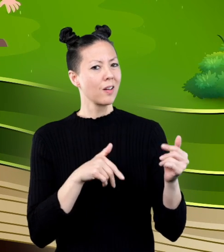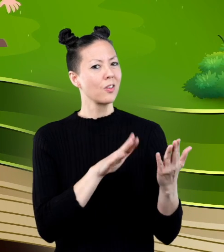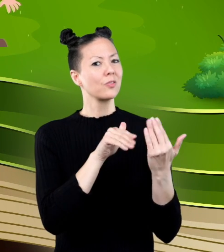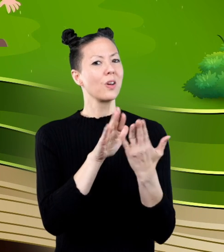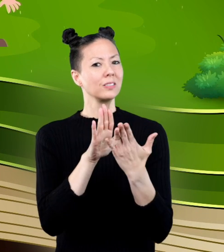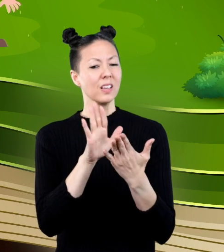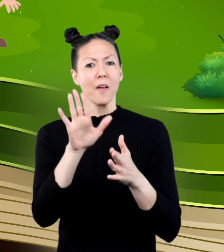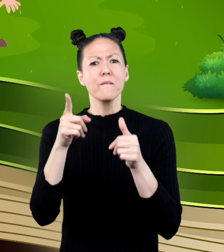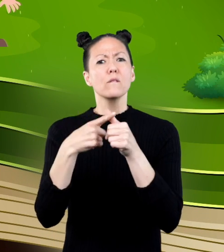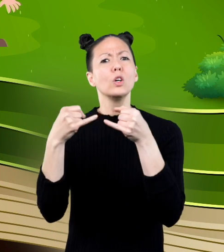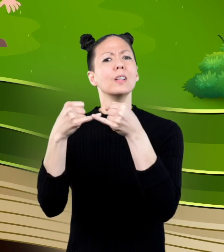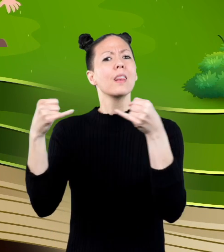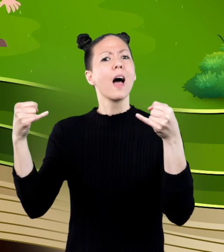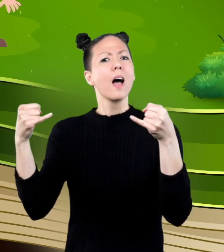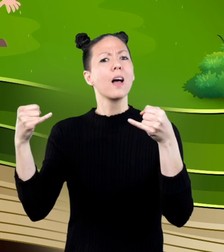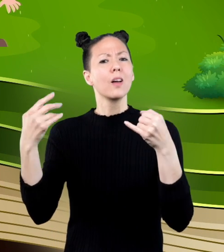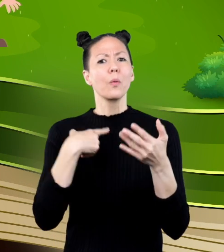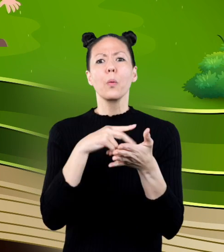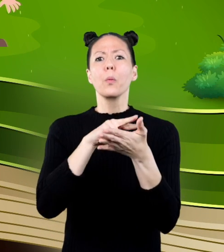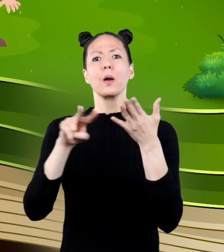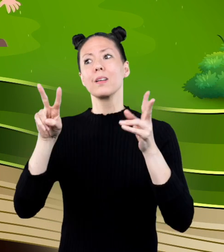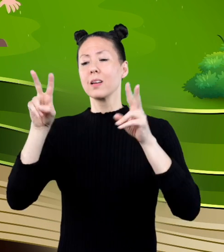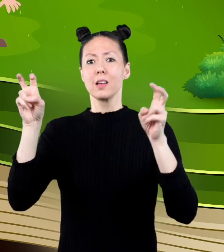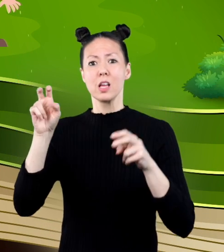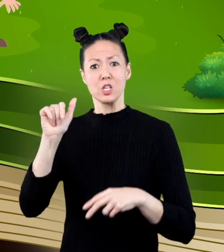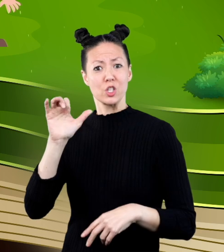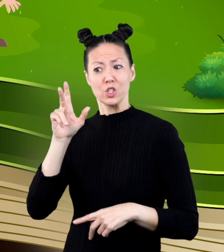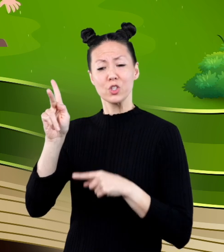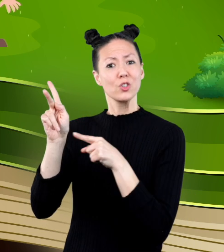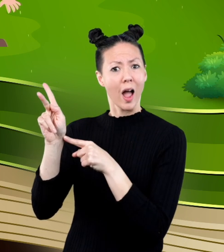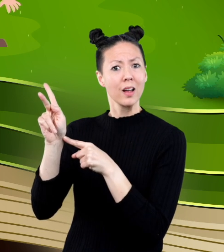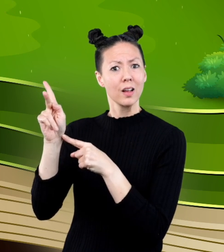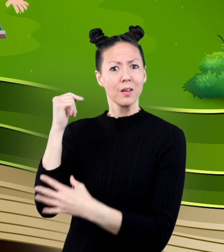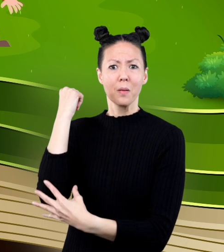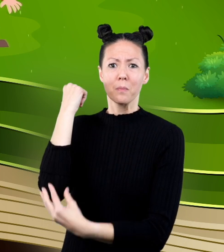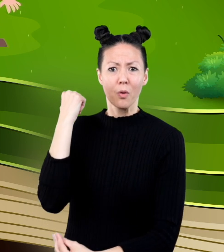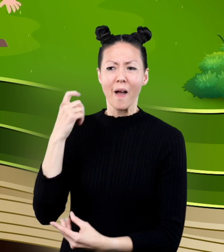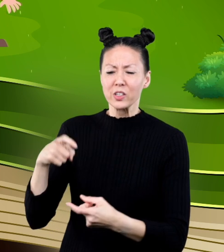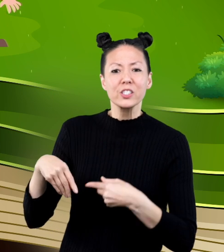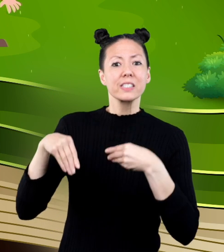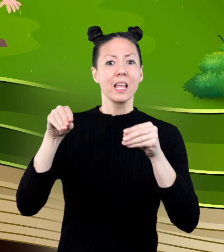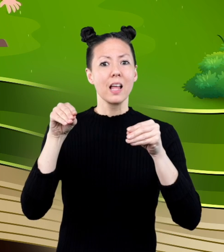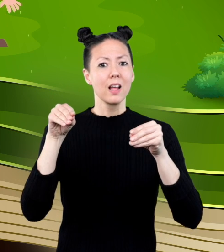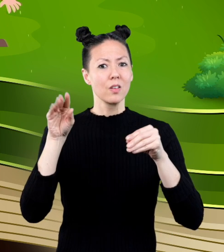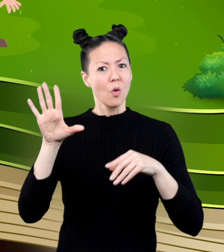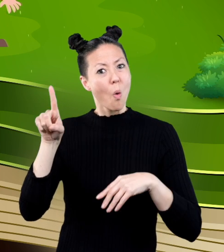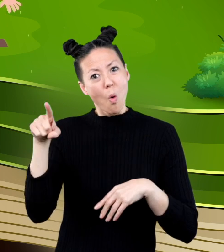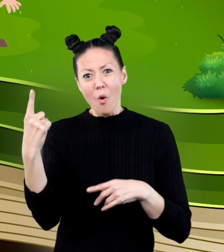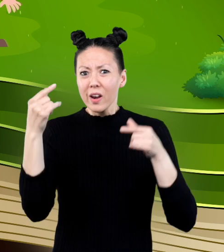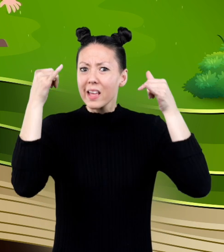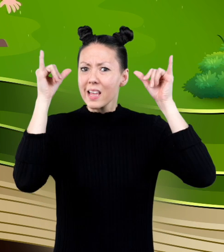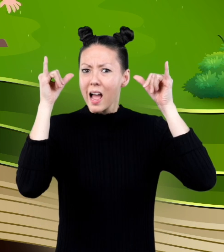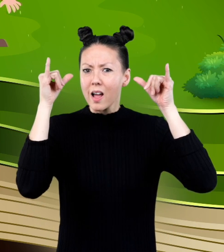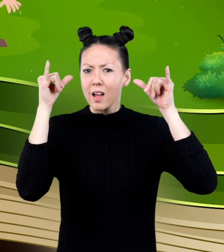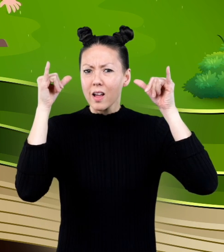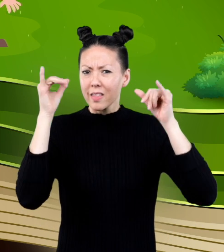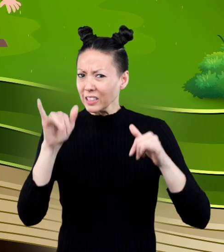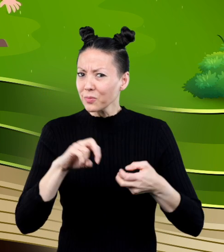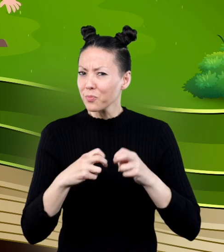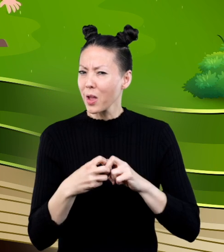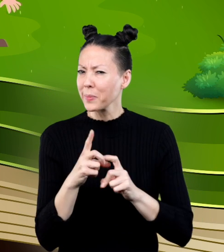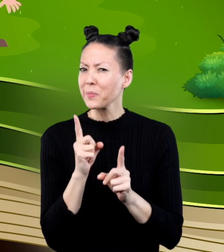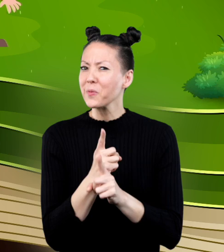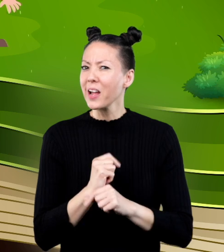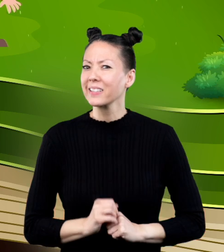first line of the story, we read that Jack is poor and that they have to sell their only cow. That's a problem,